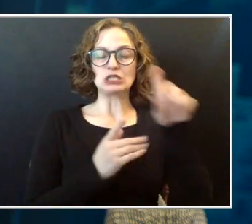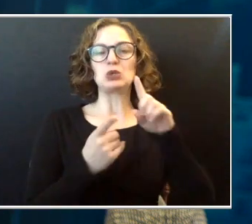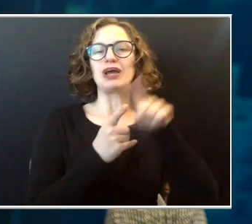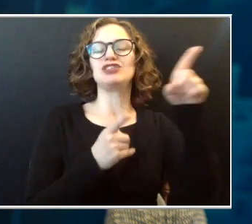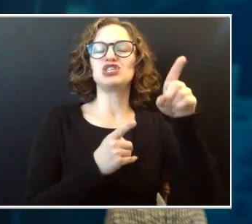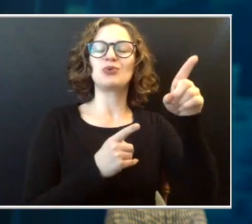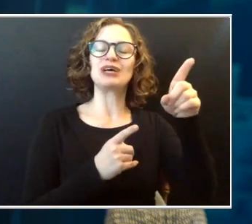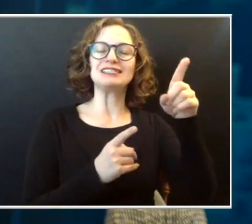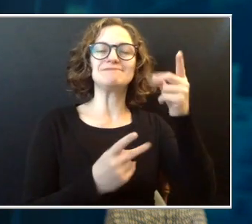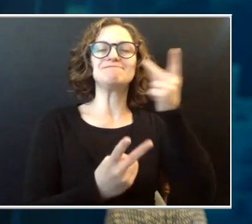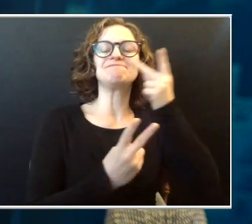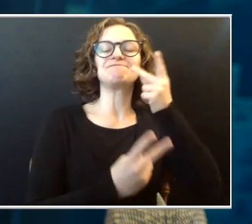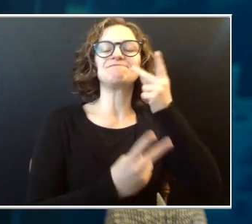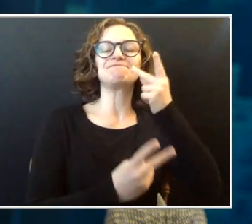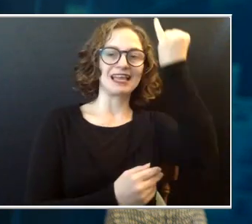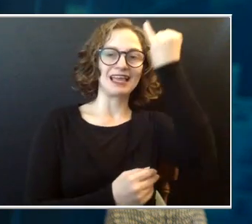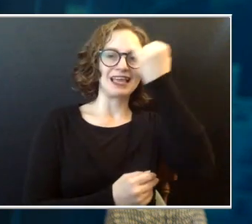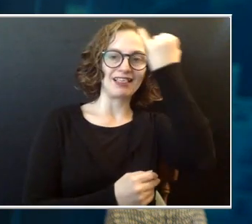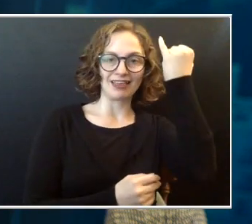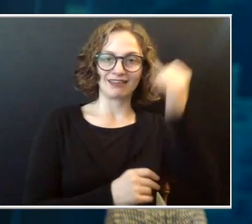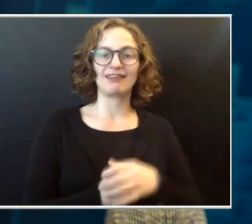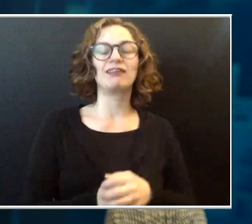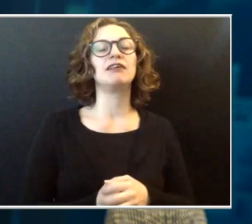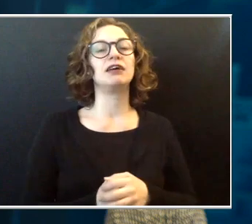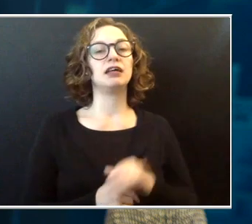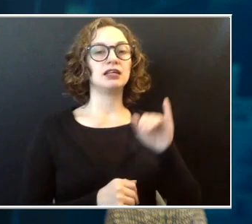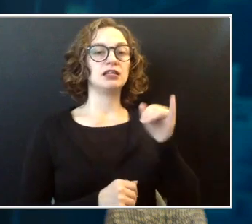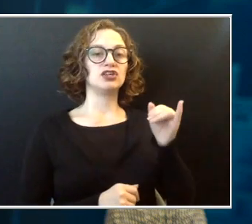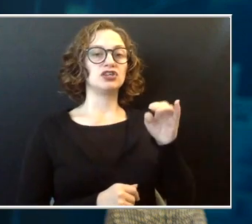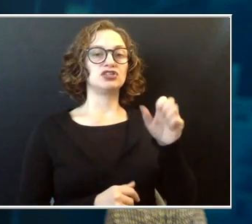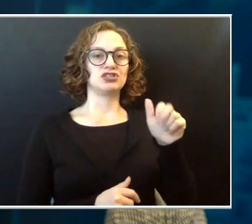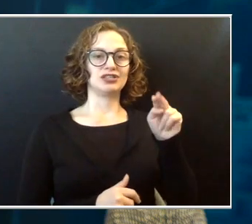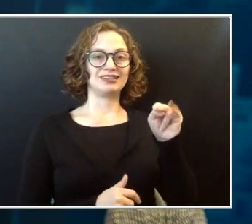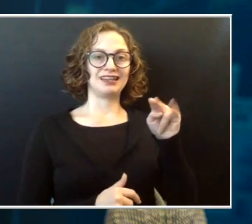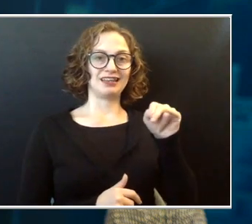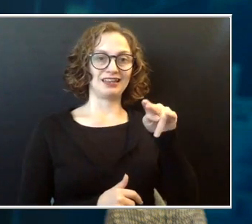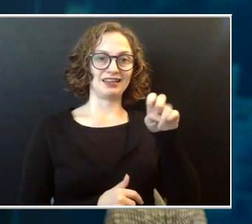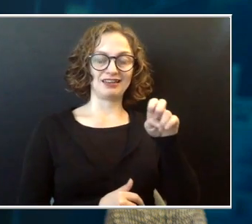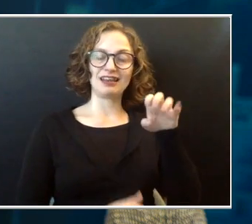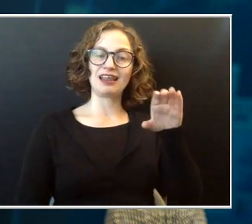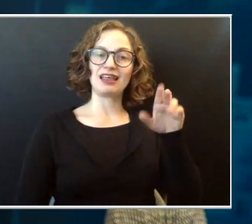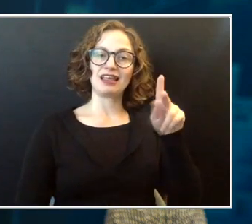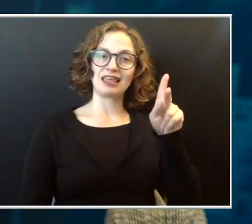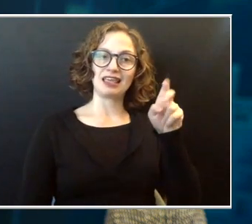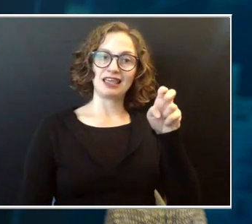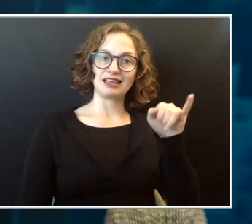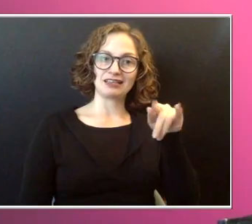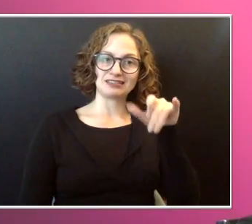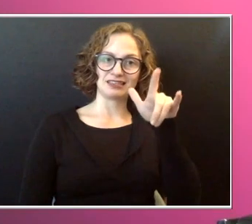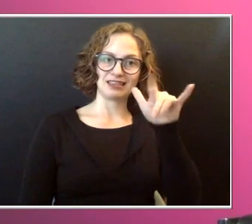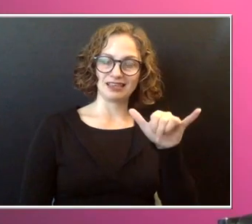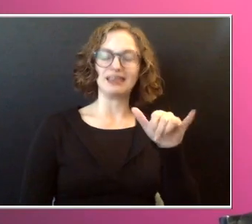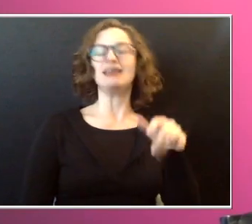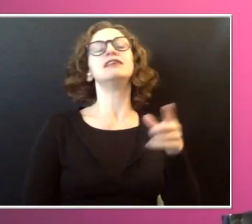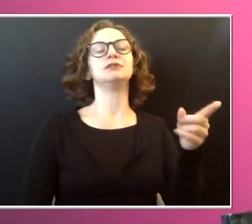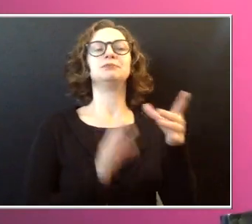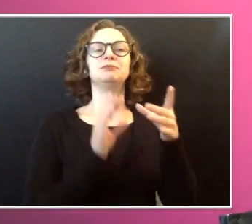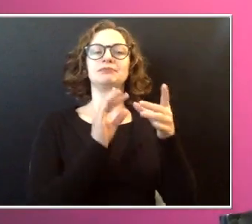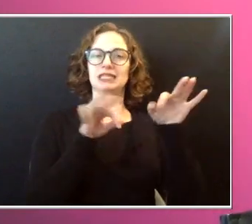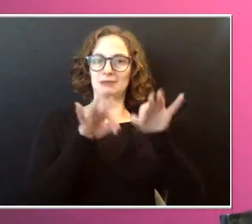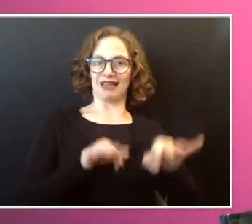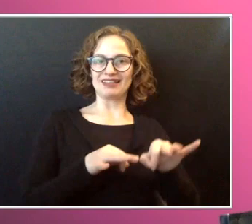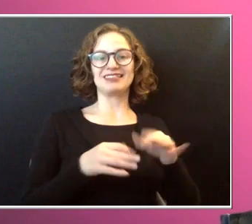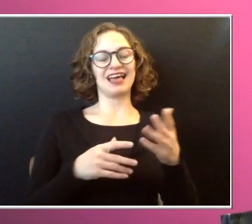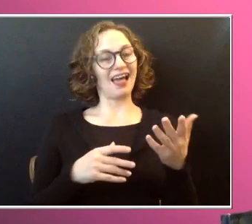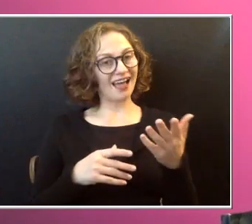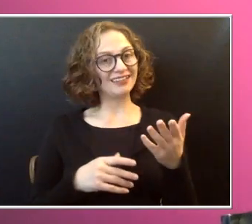Janine Kiesling explains, Silvia returned to the United States with a cancer diagnosis and a lot of questions. The diagnosis was